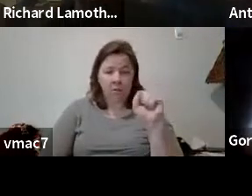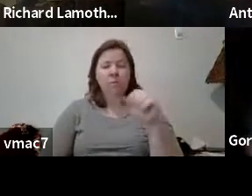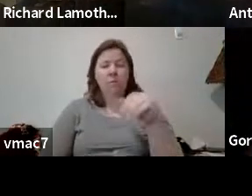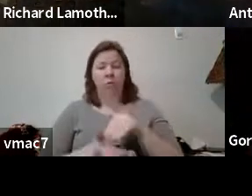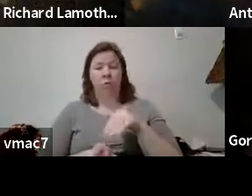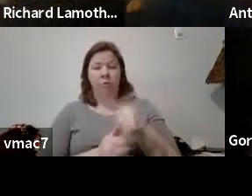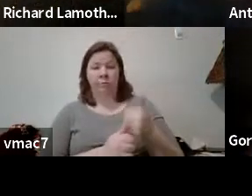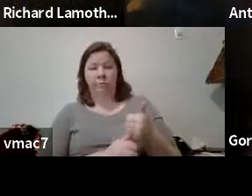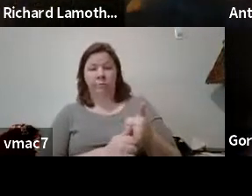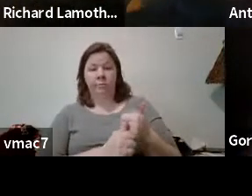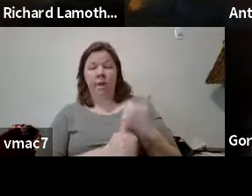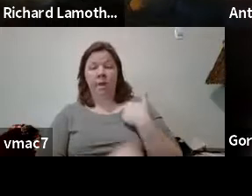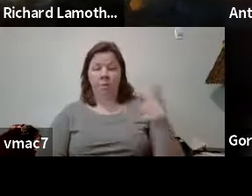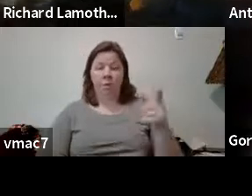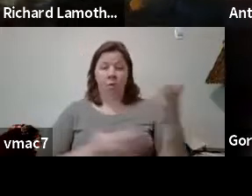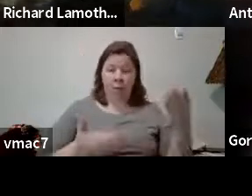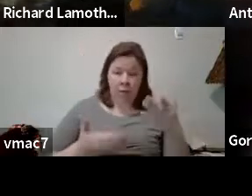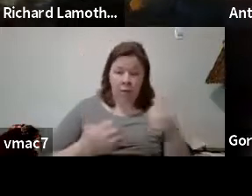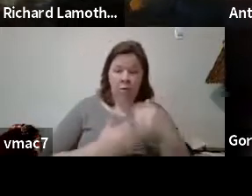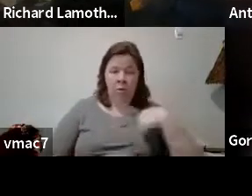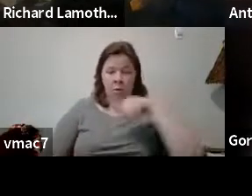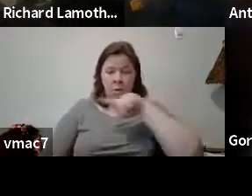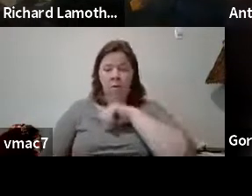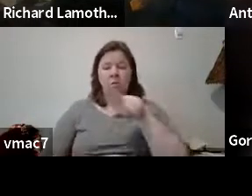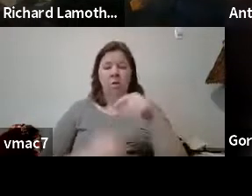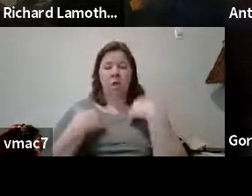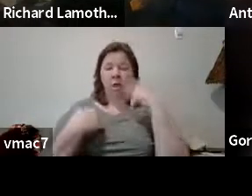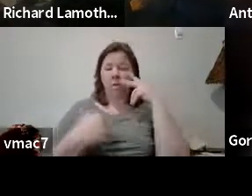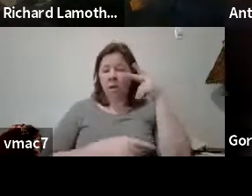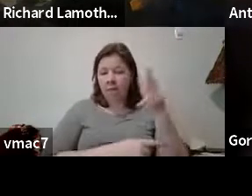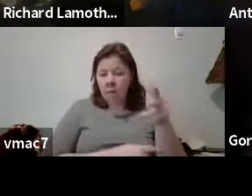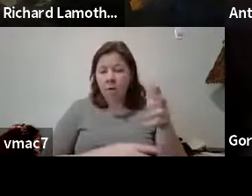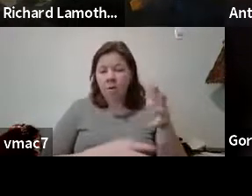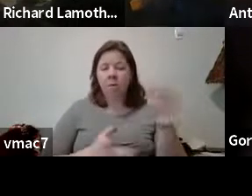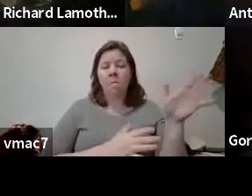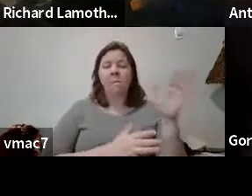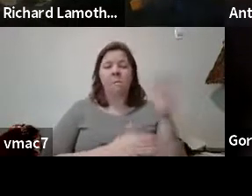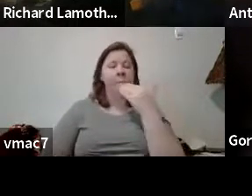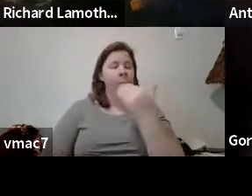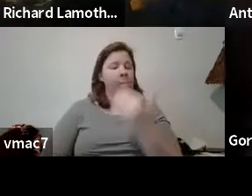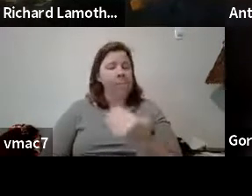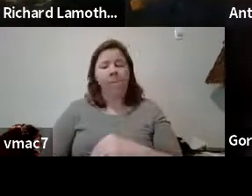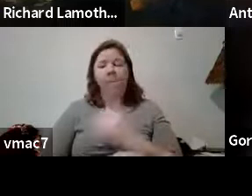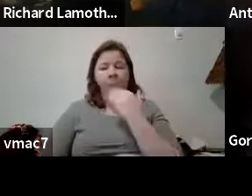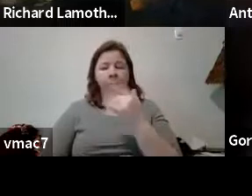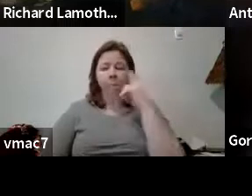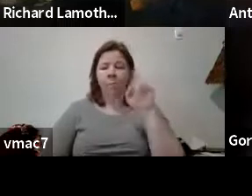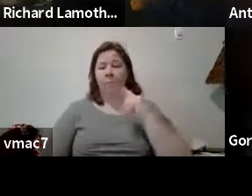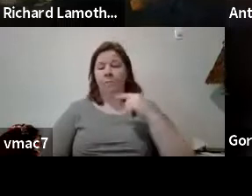hear you with your videos, and it's good for